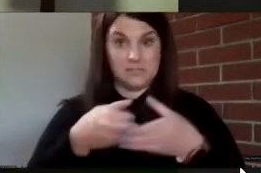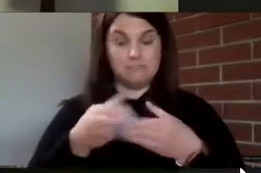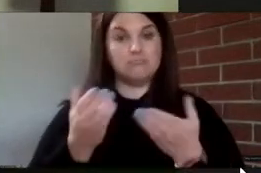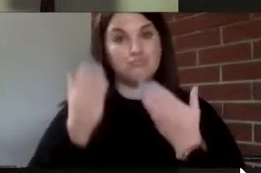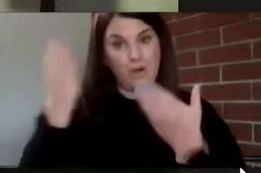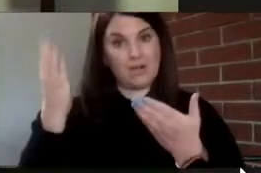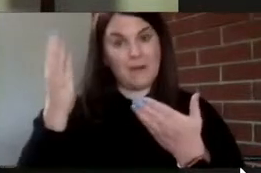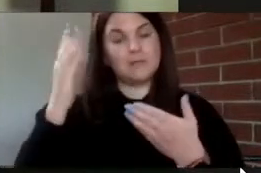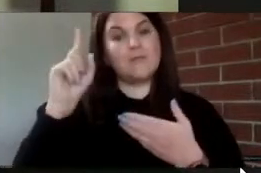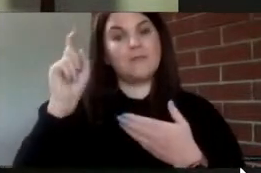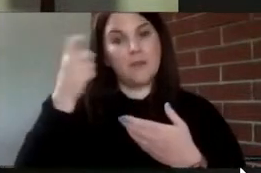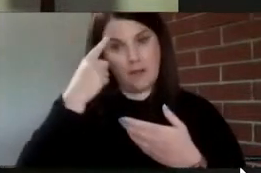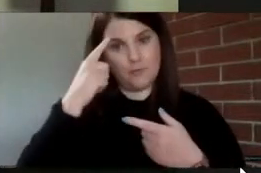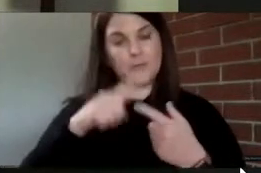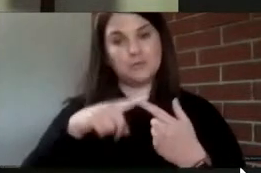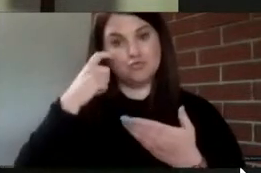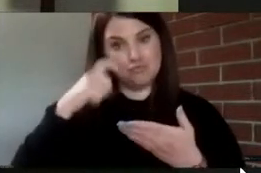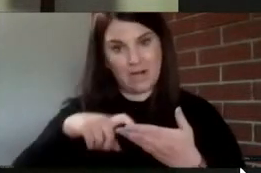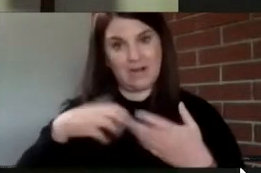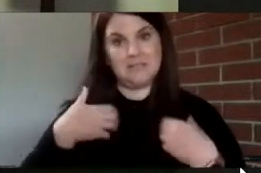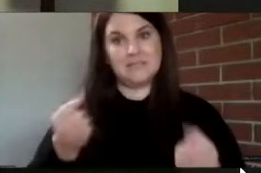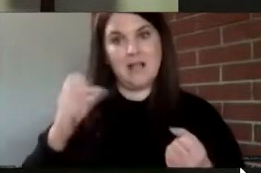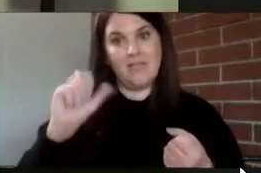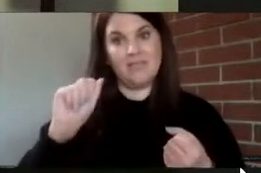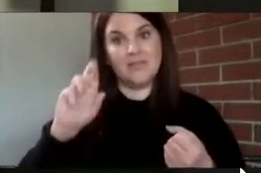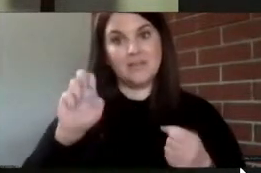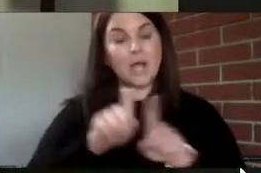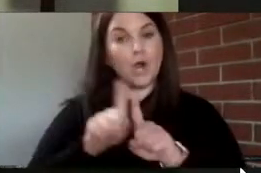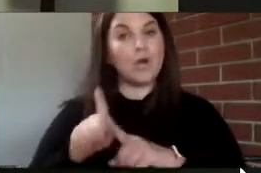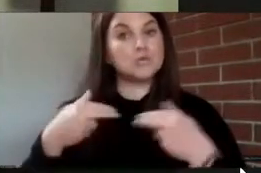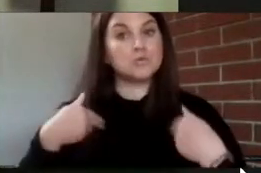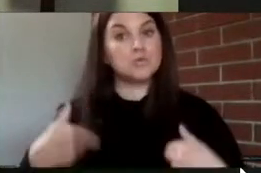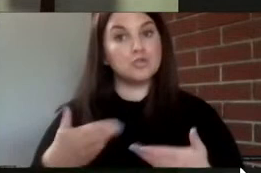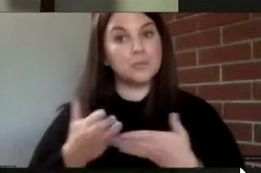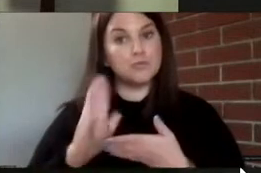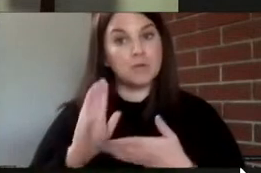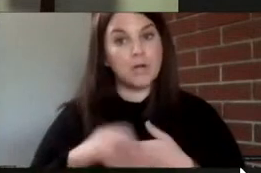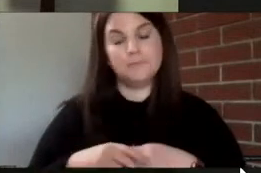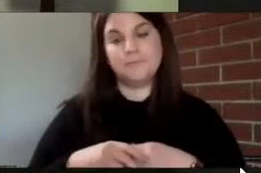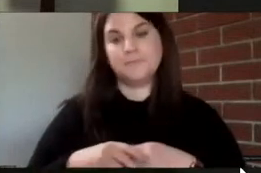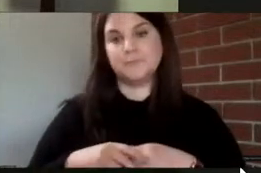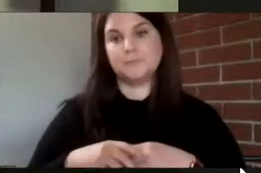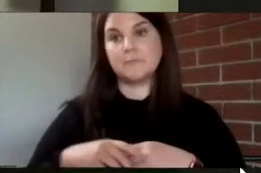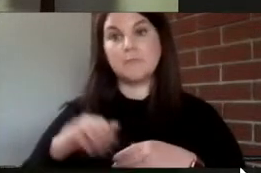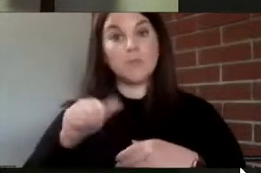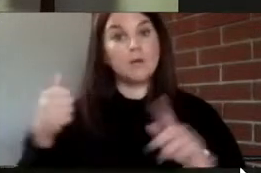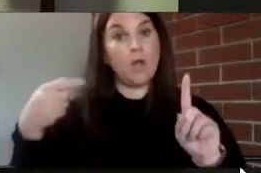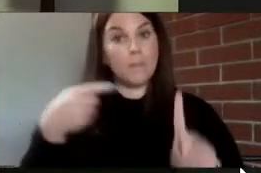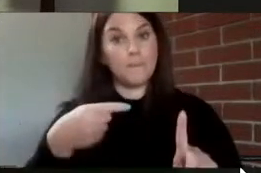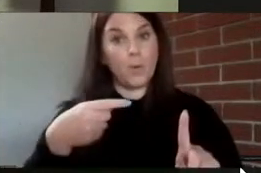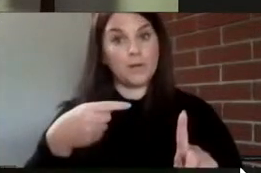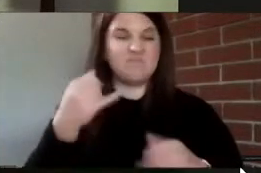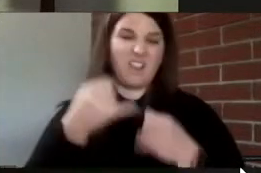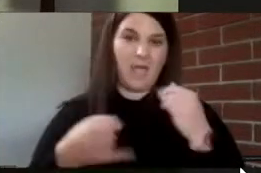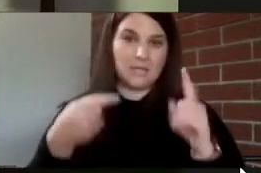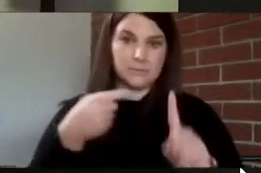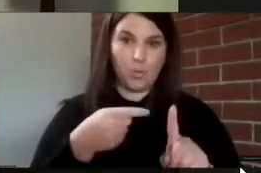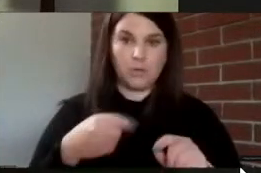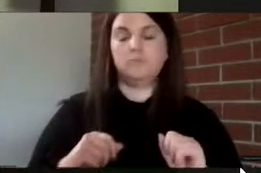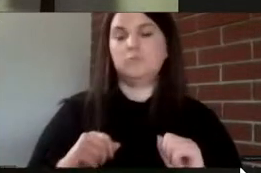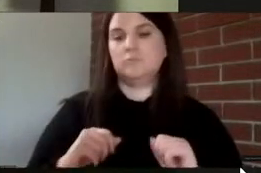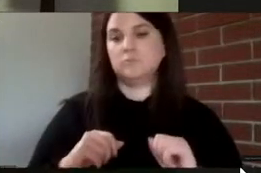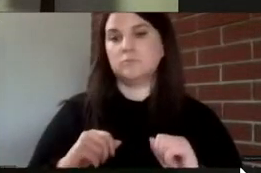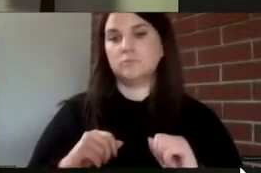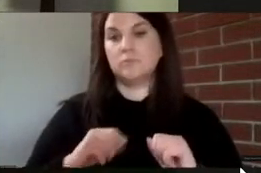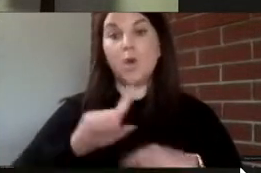government to recognize healthcare as a human right. Another point I will make, the last point, is that